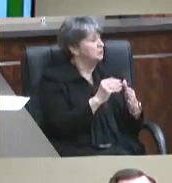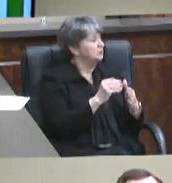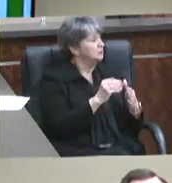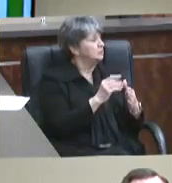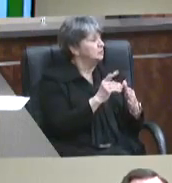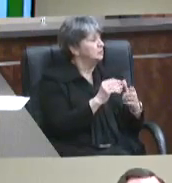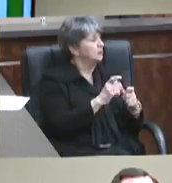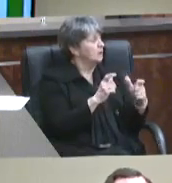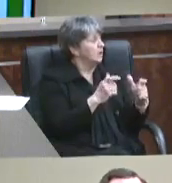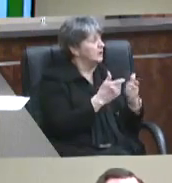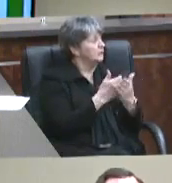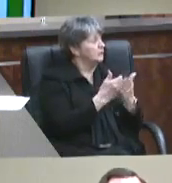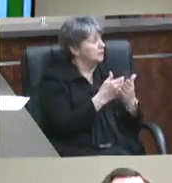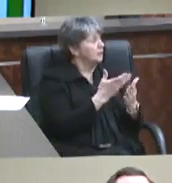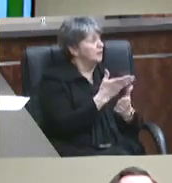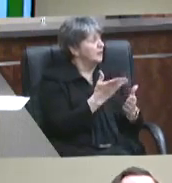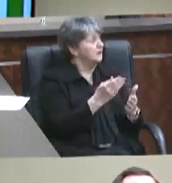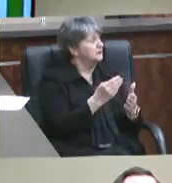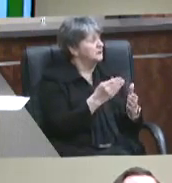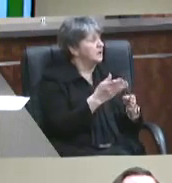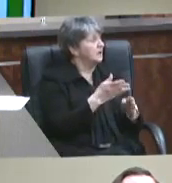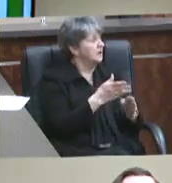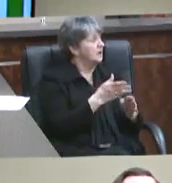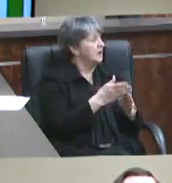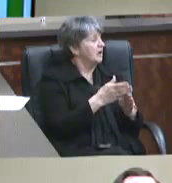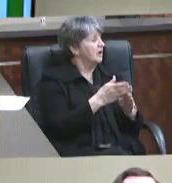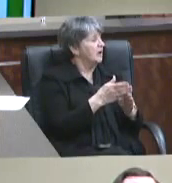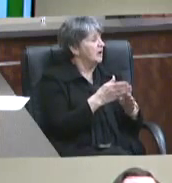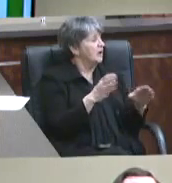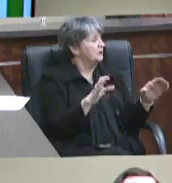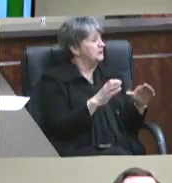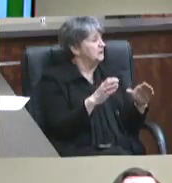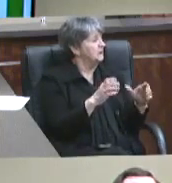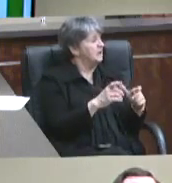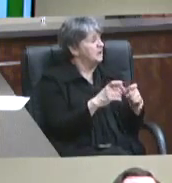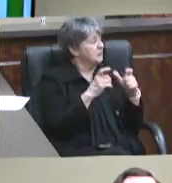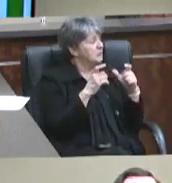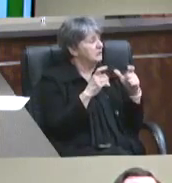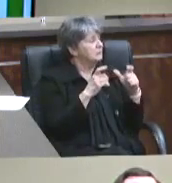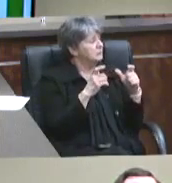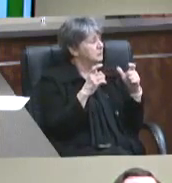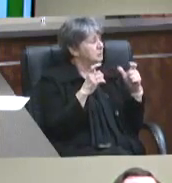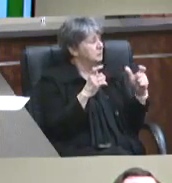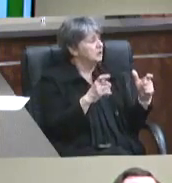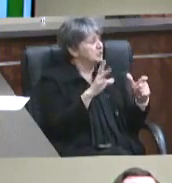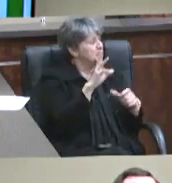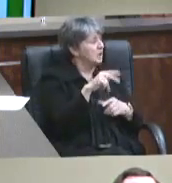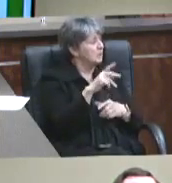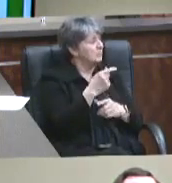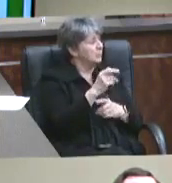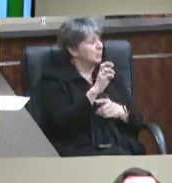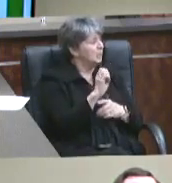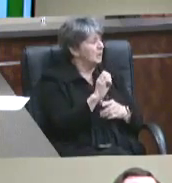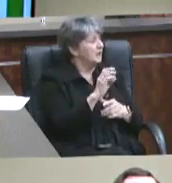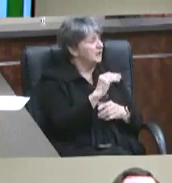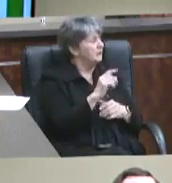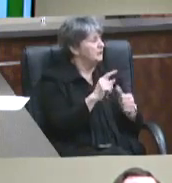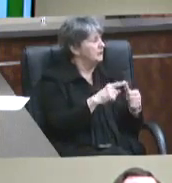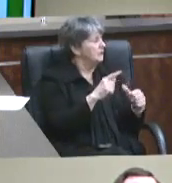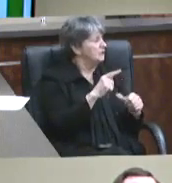we did a major CAD RMS upgrade. We then put, for the first time